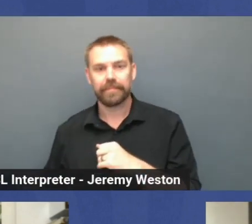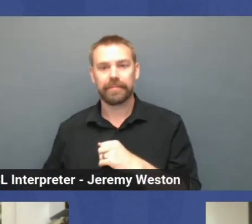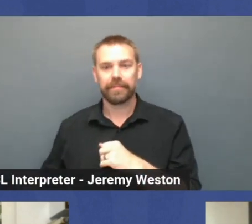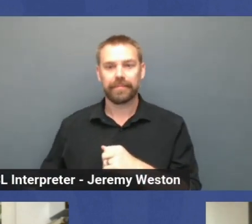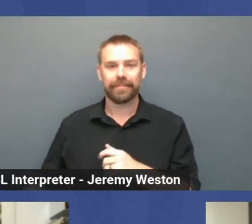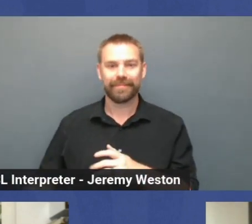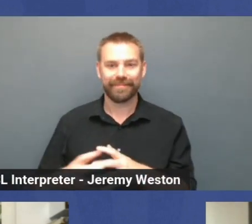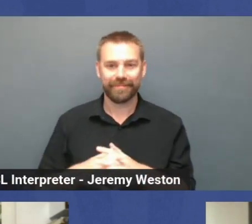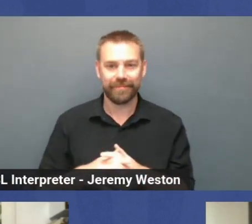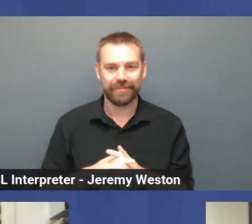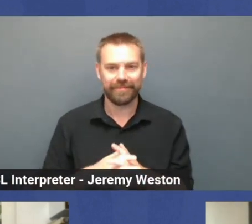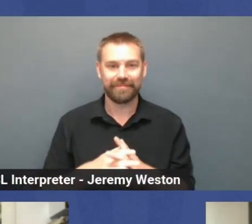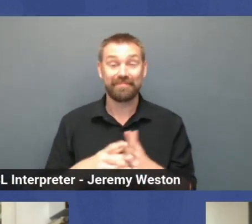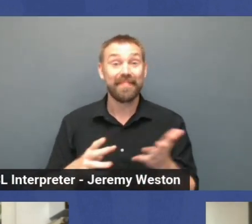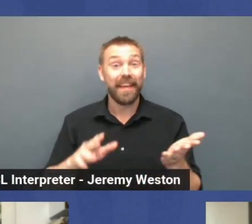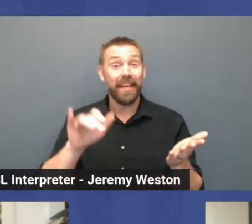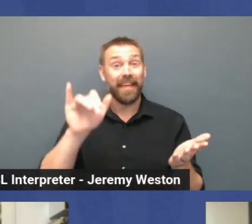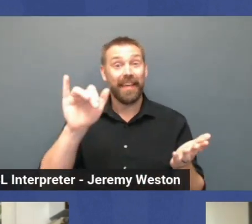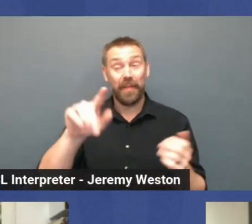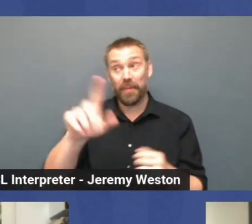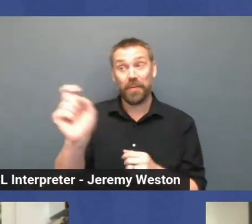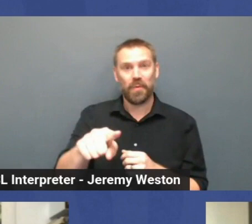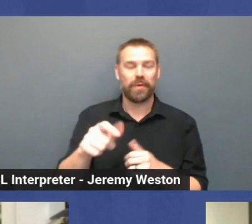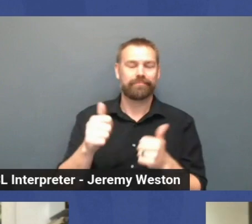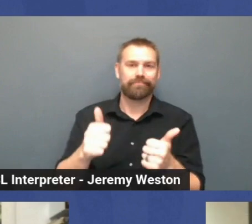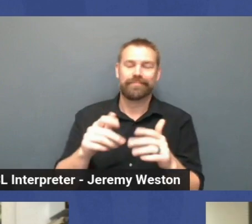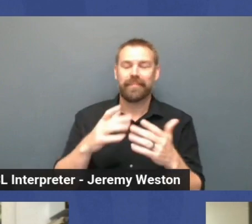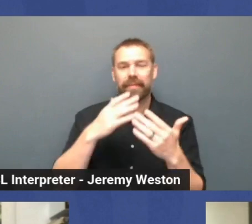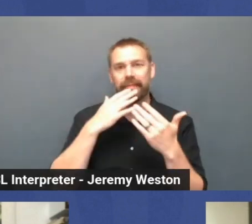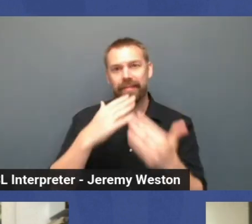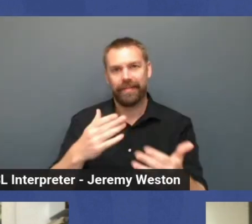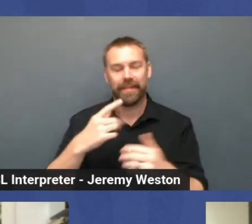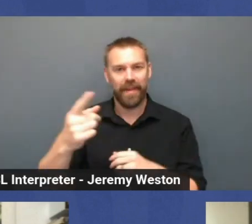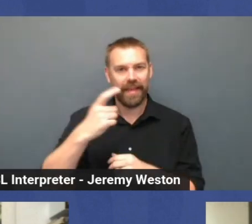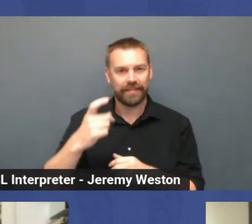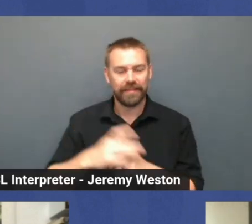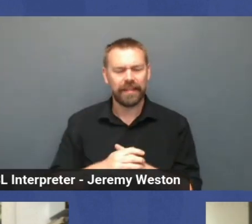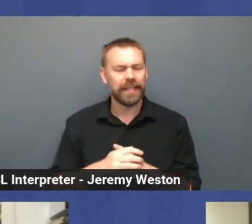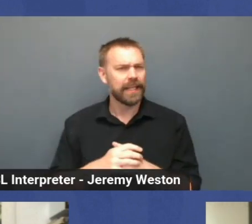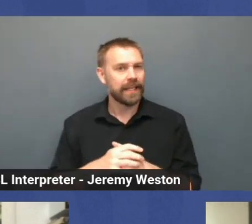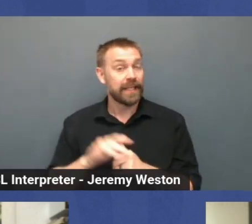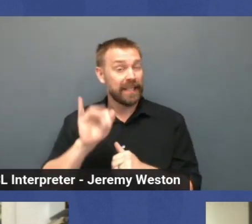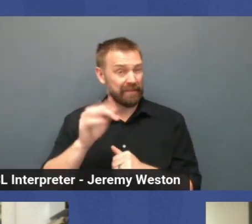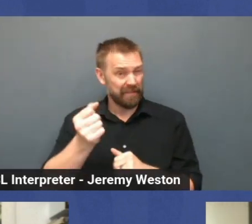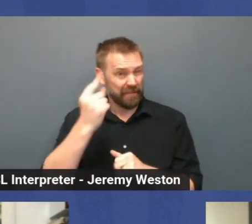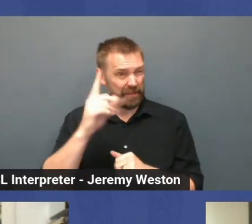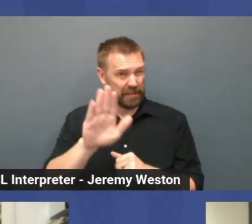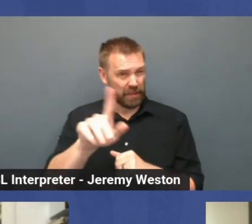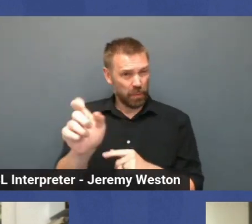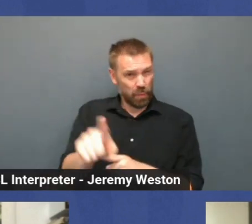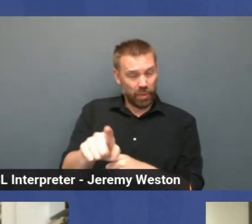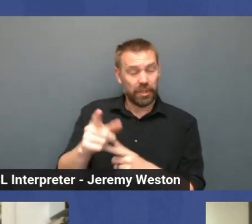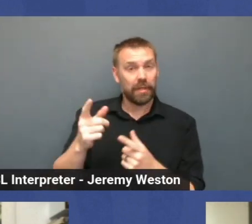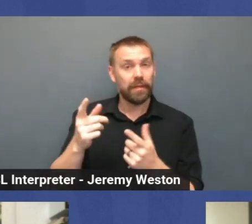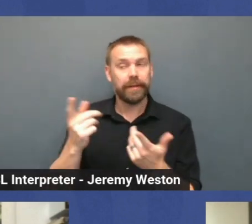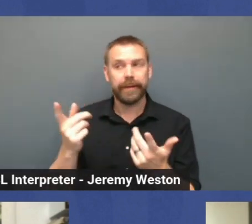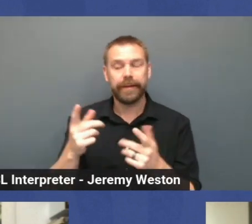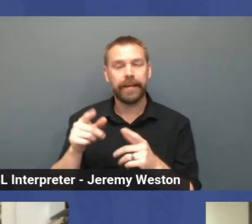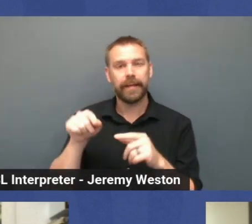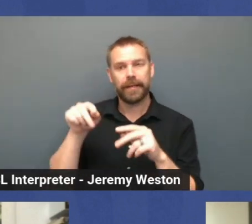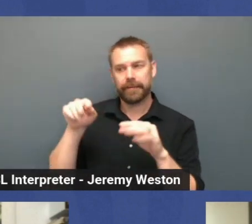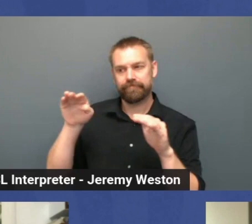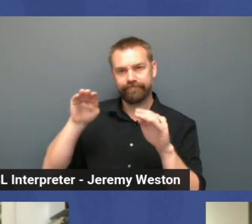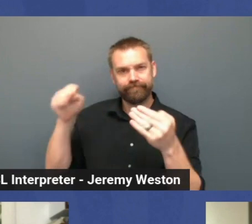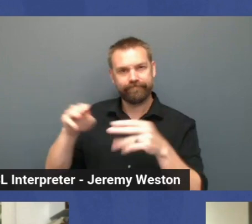That was a lovely question. Thank you guys for asking. So if I understood correctly, we're dissecting how my